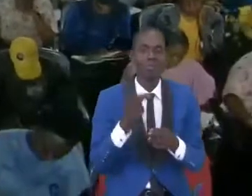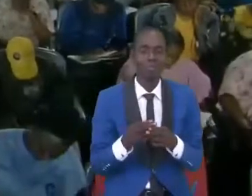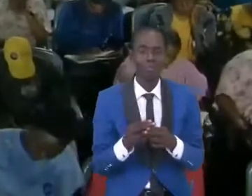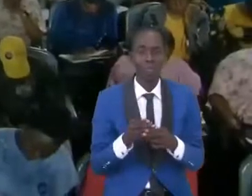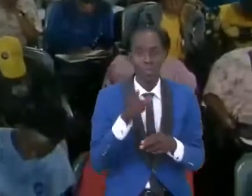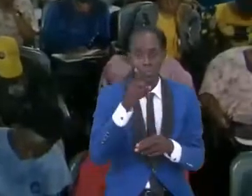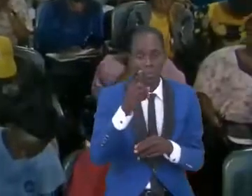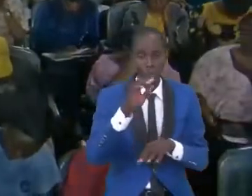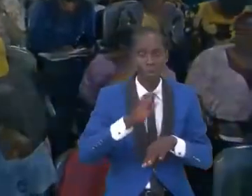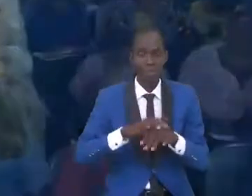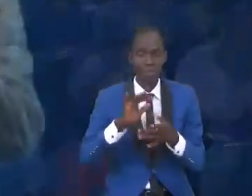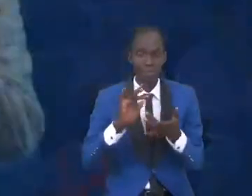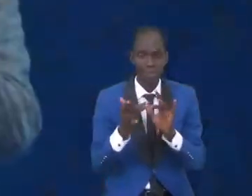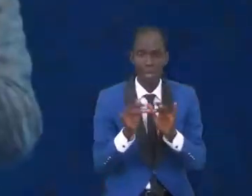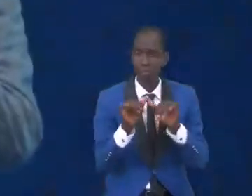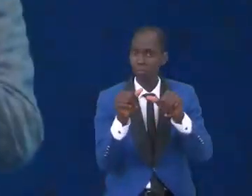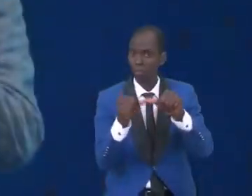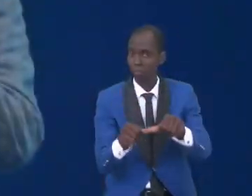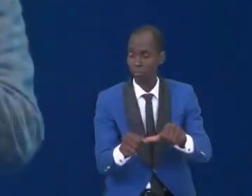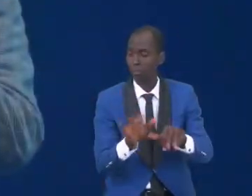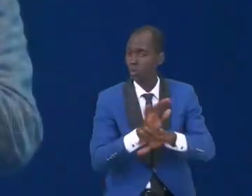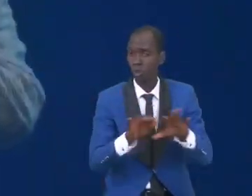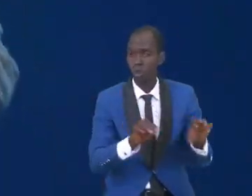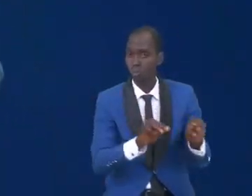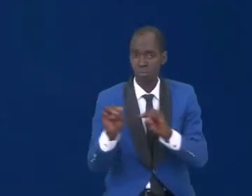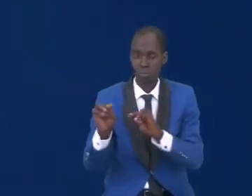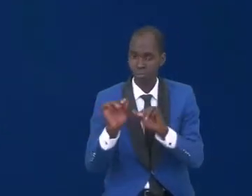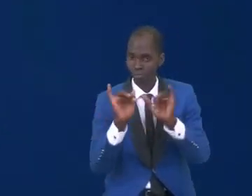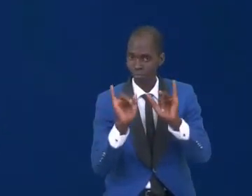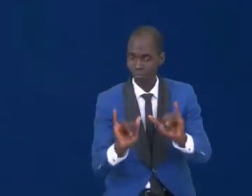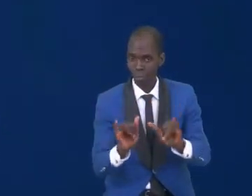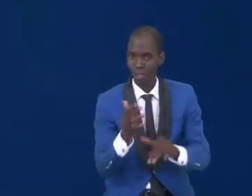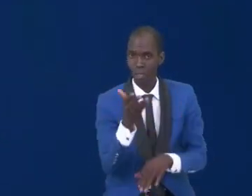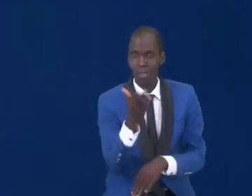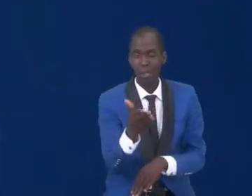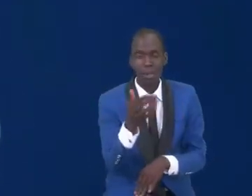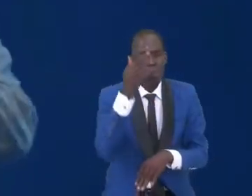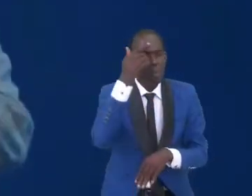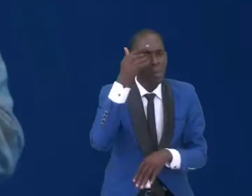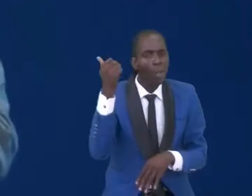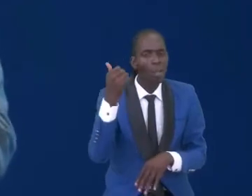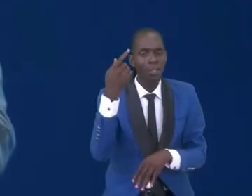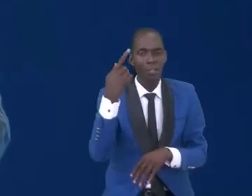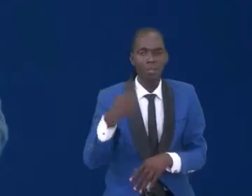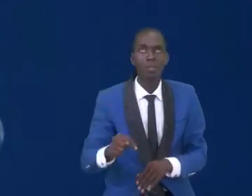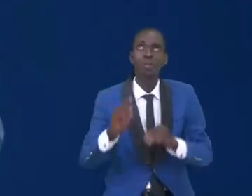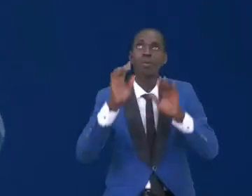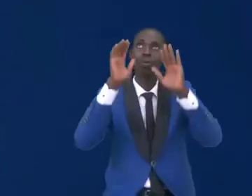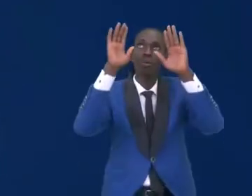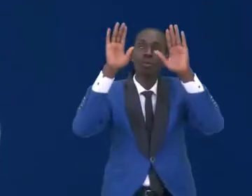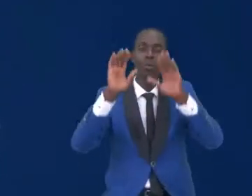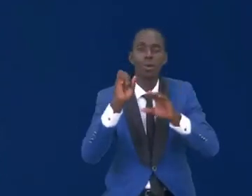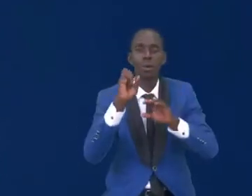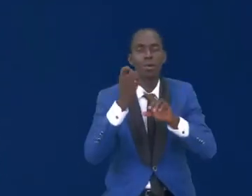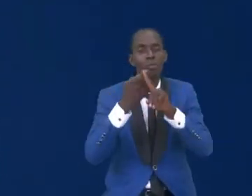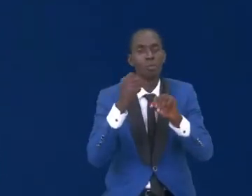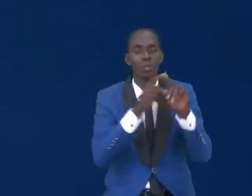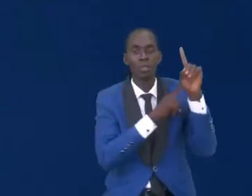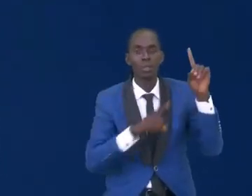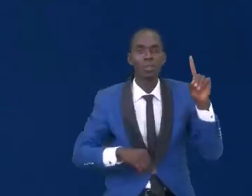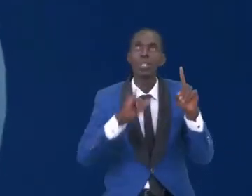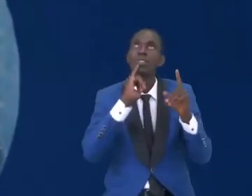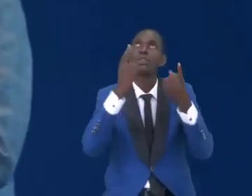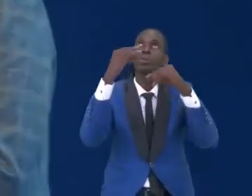Online, stay there, don't go anywhere, because the wonder of the Lord is coming upon your